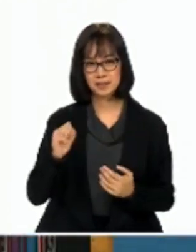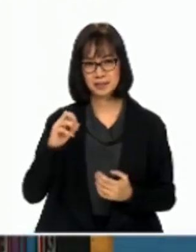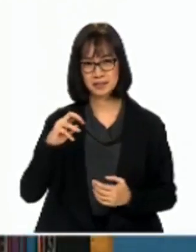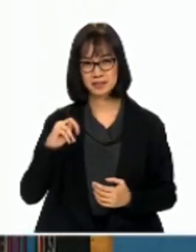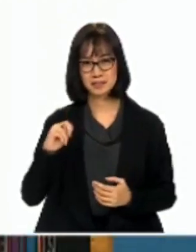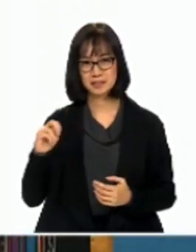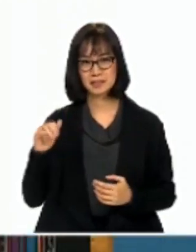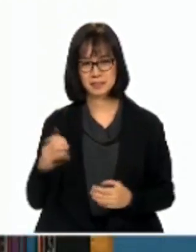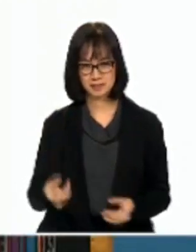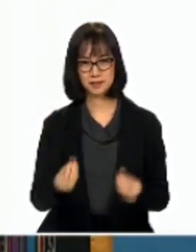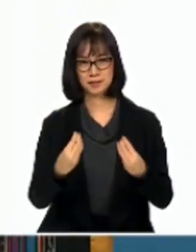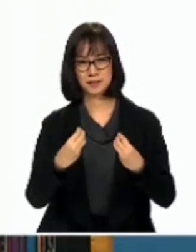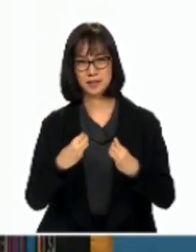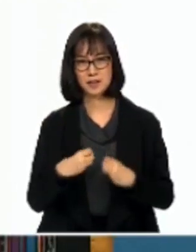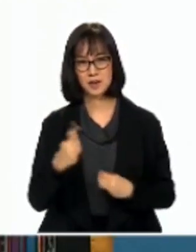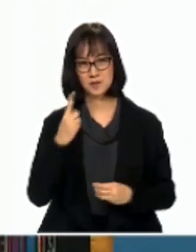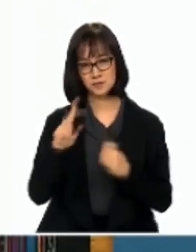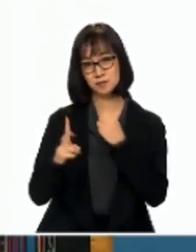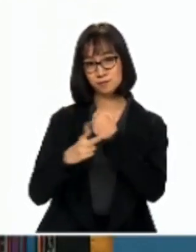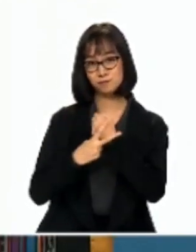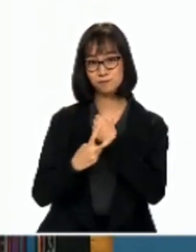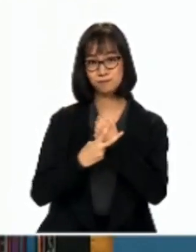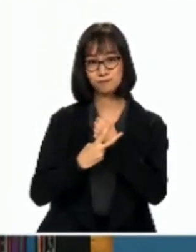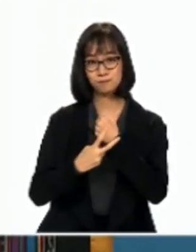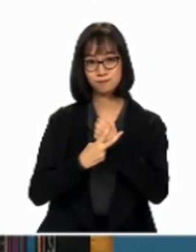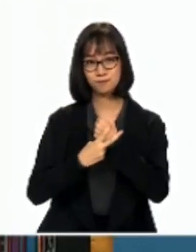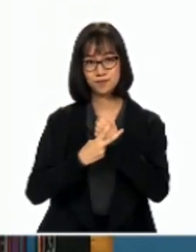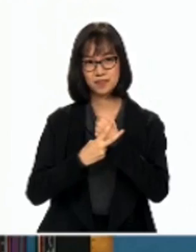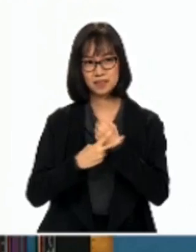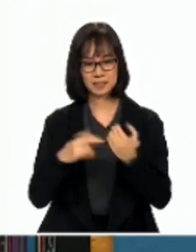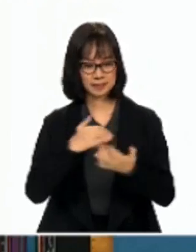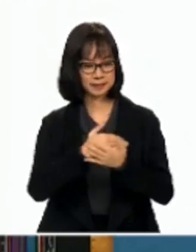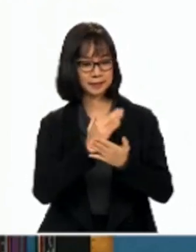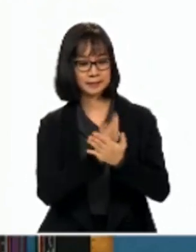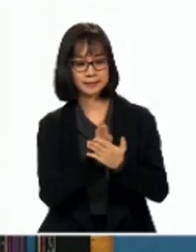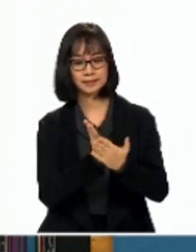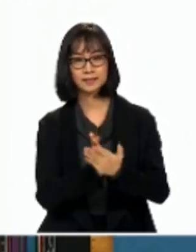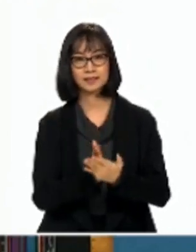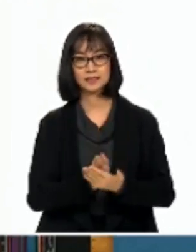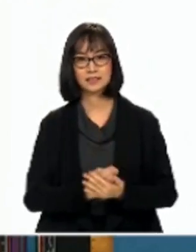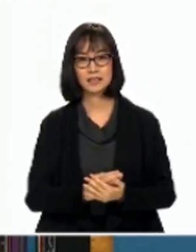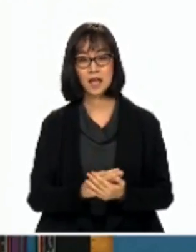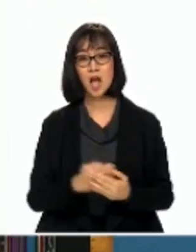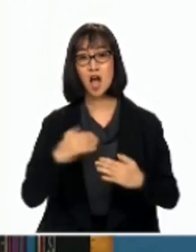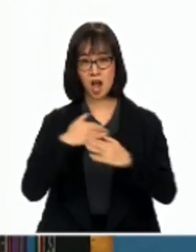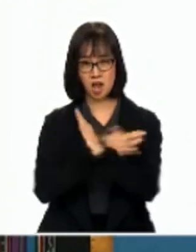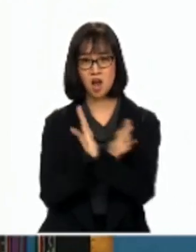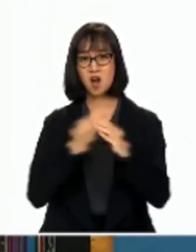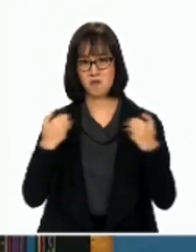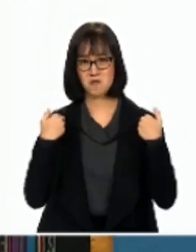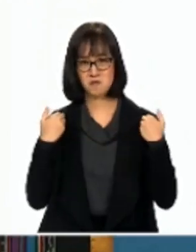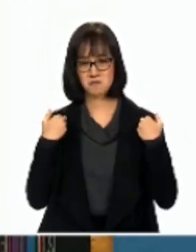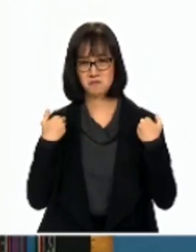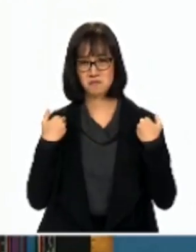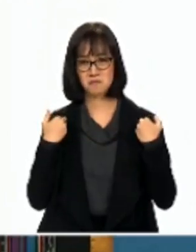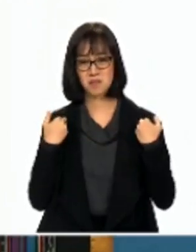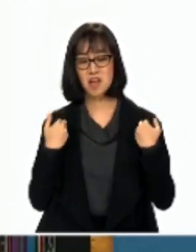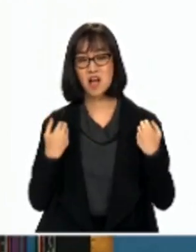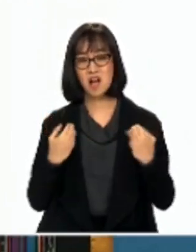aside. Nakakahiya talaga itong ano natin. Ang Davao meron. Davao has a very